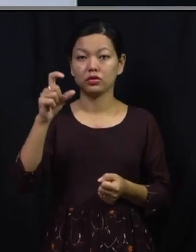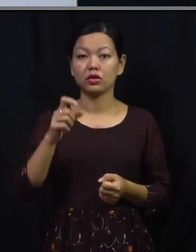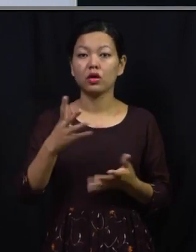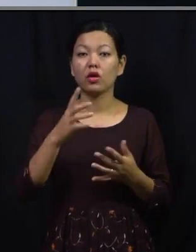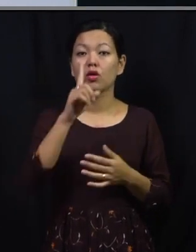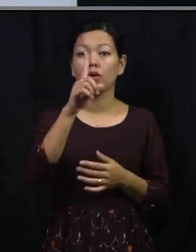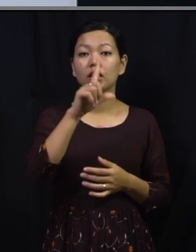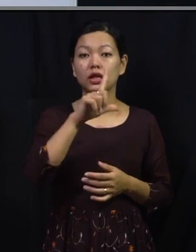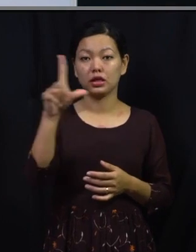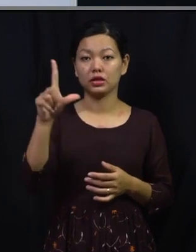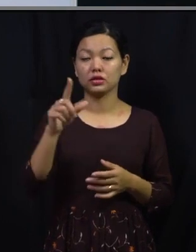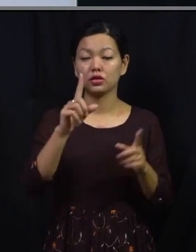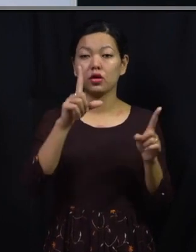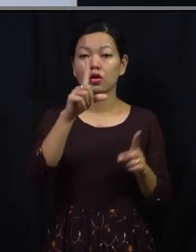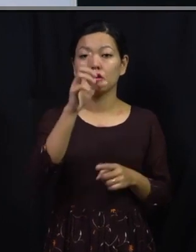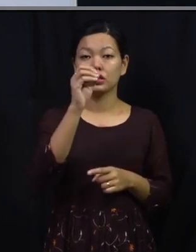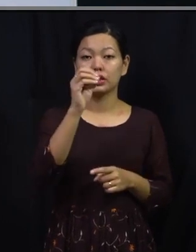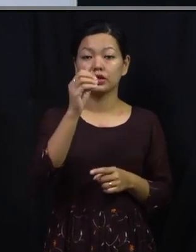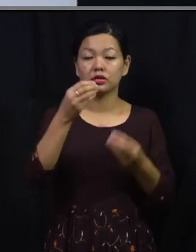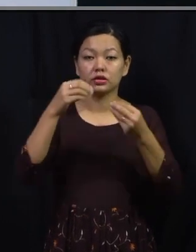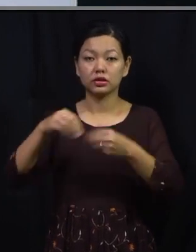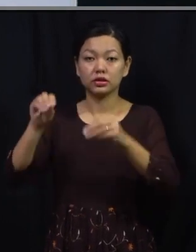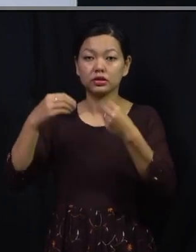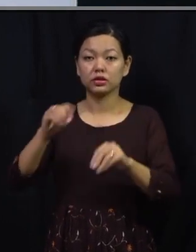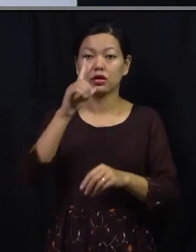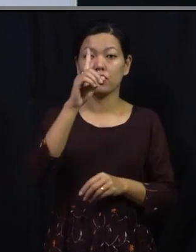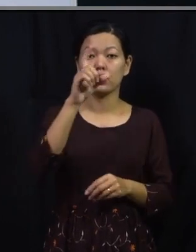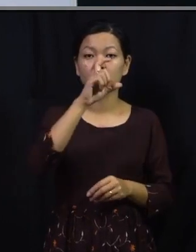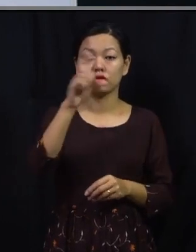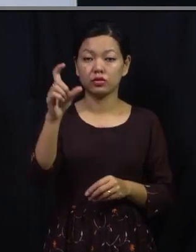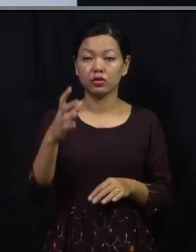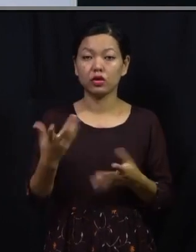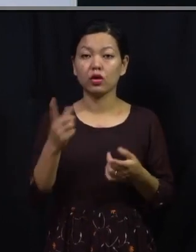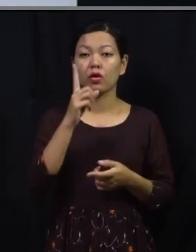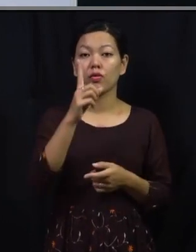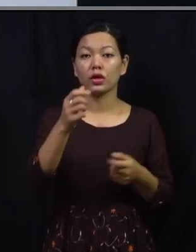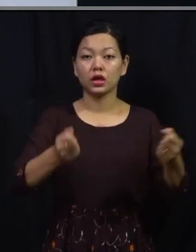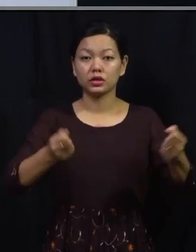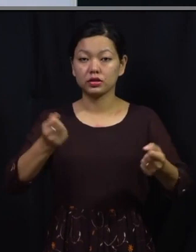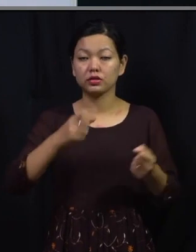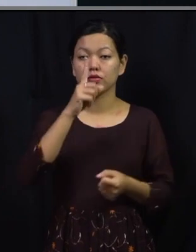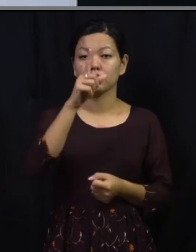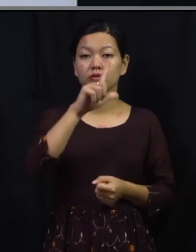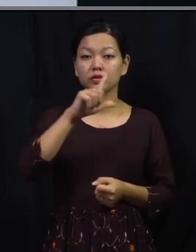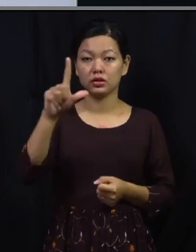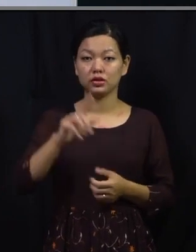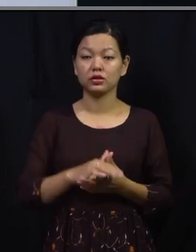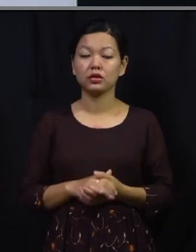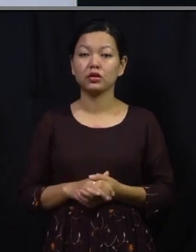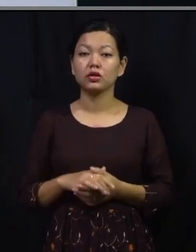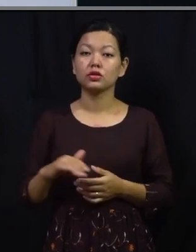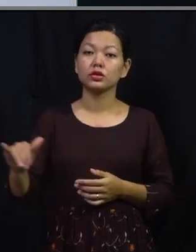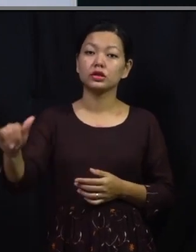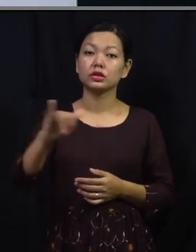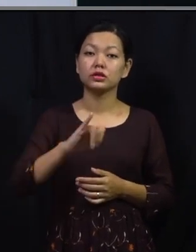is the value of the money that you have in your firm, and that value of the money here in